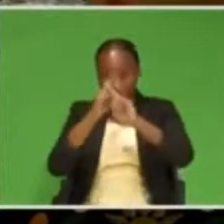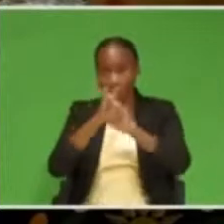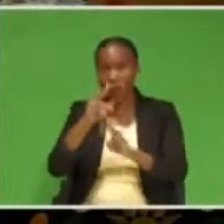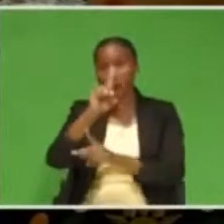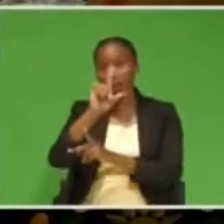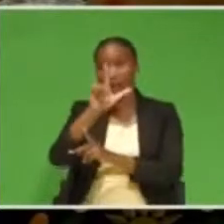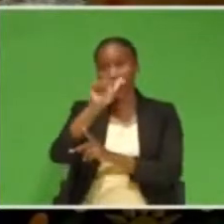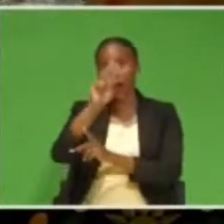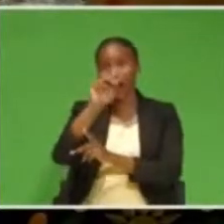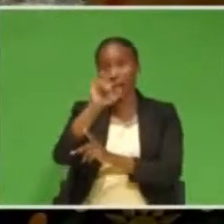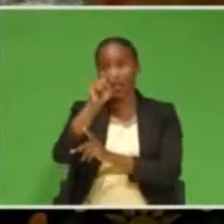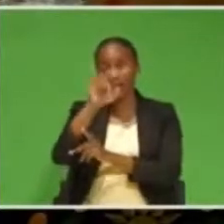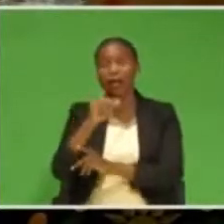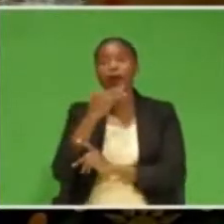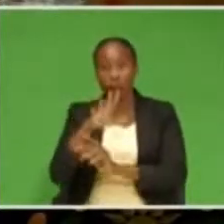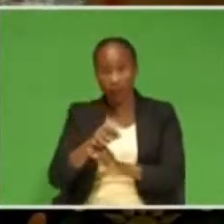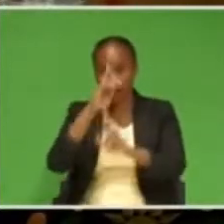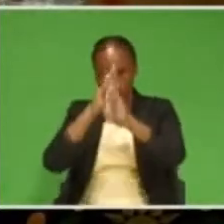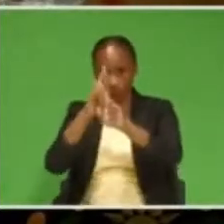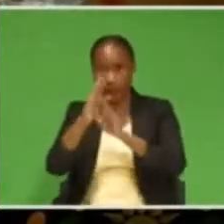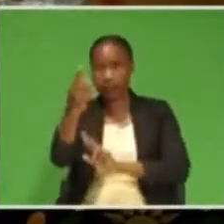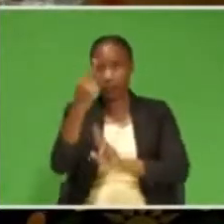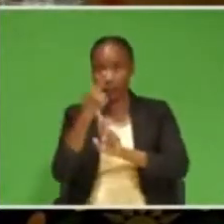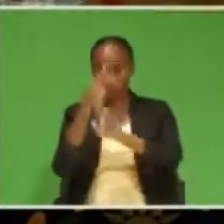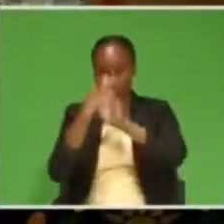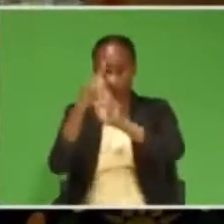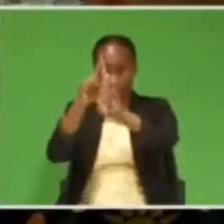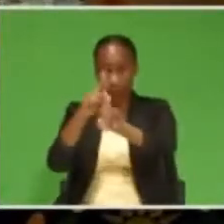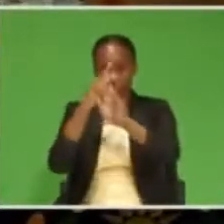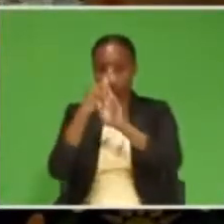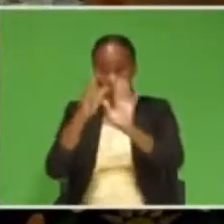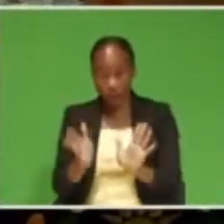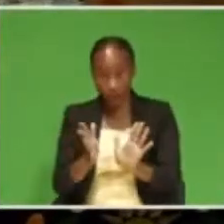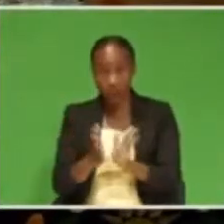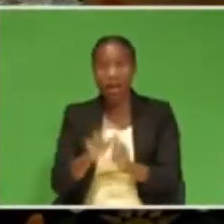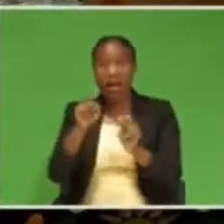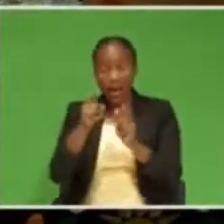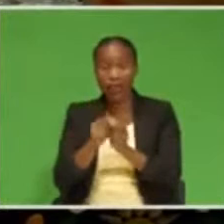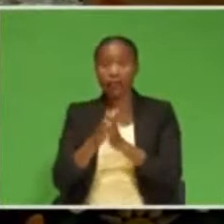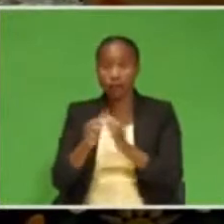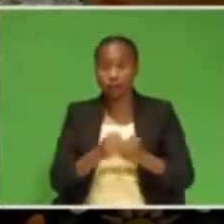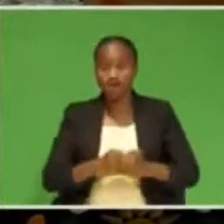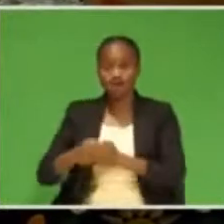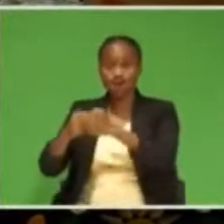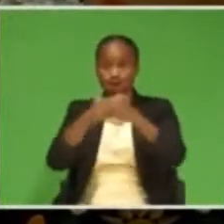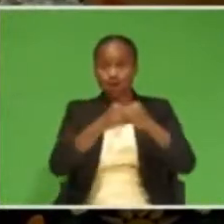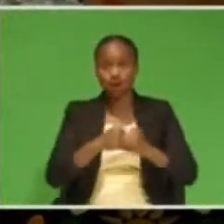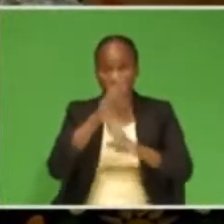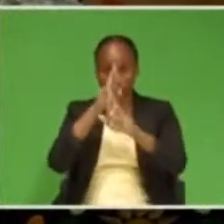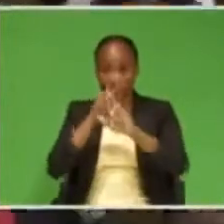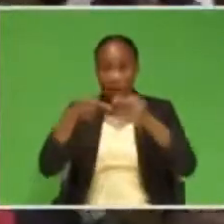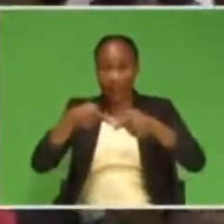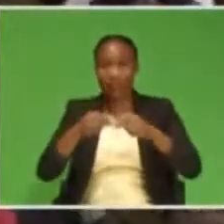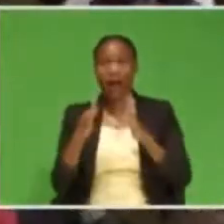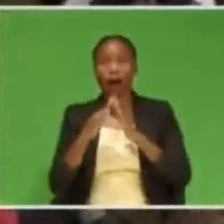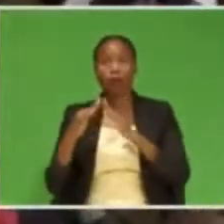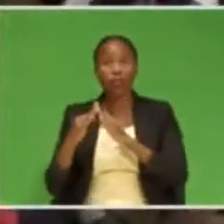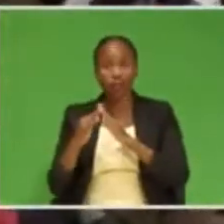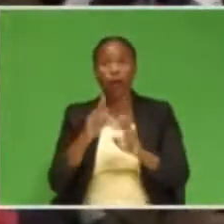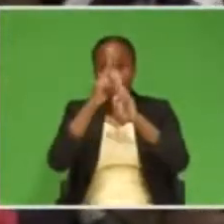Speaker. shall we please respect one another No and problem. maintain the decorum of the House? Okay, no Honorable problem.